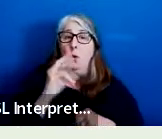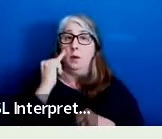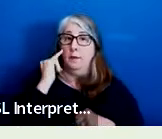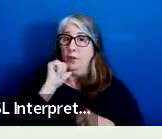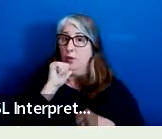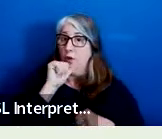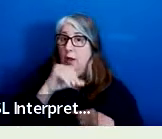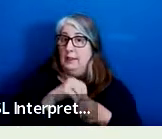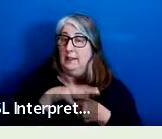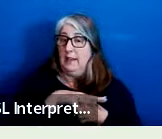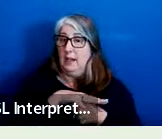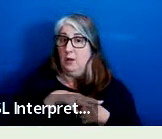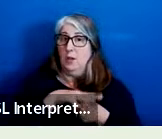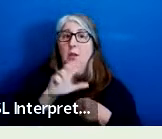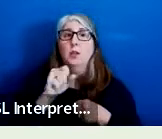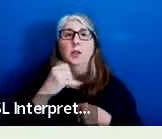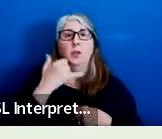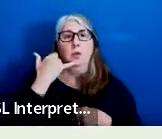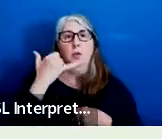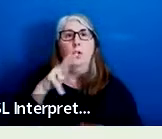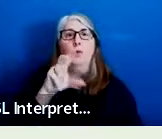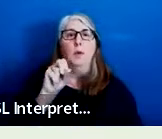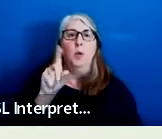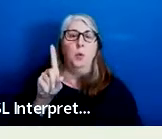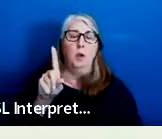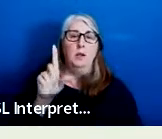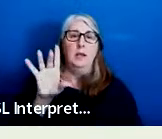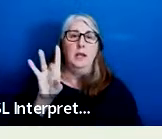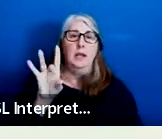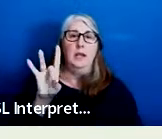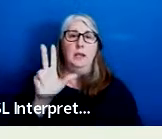county boundaries, you will dial